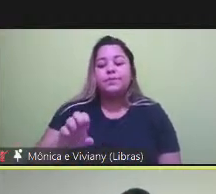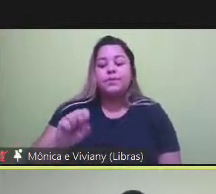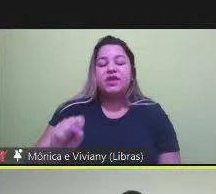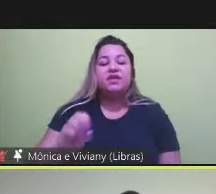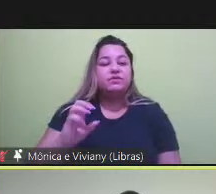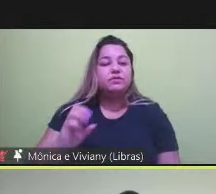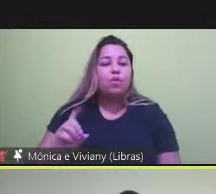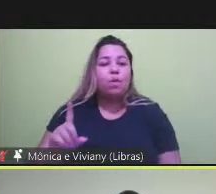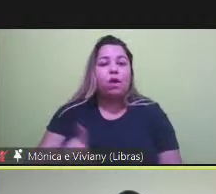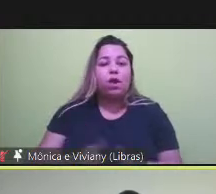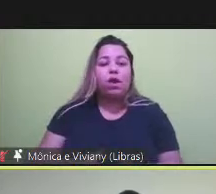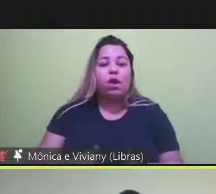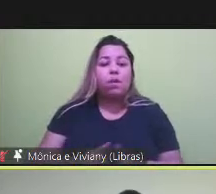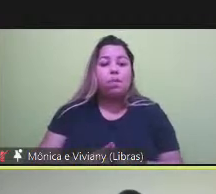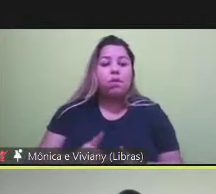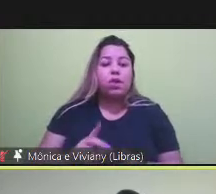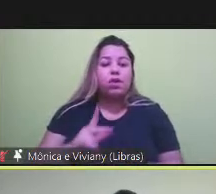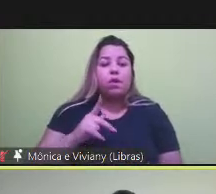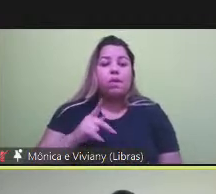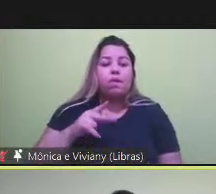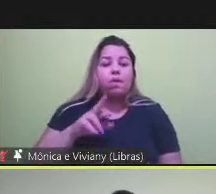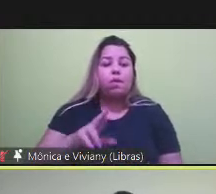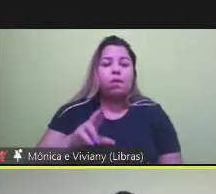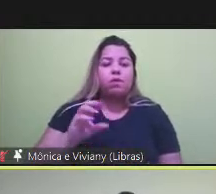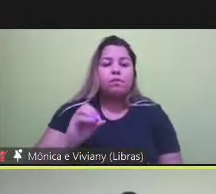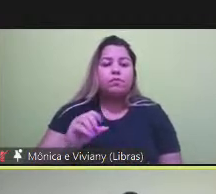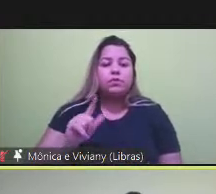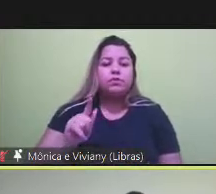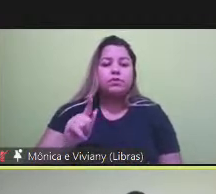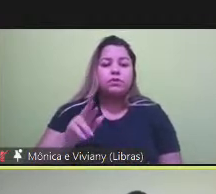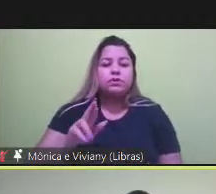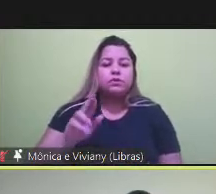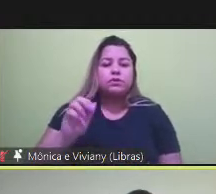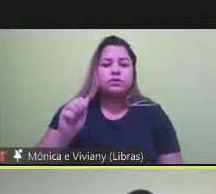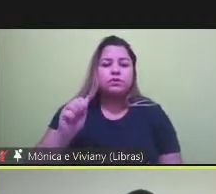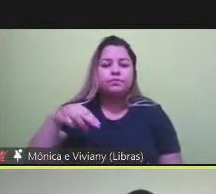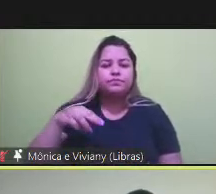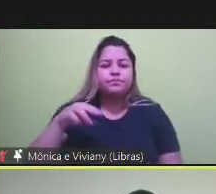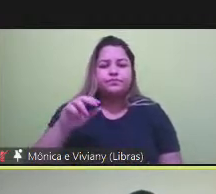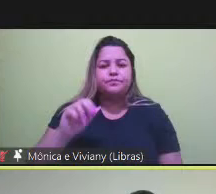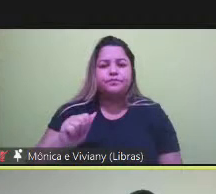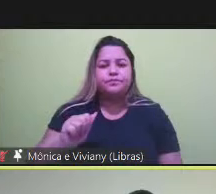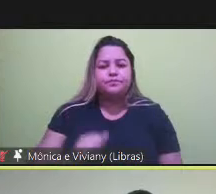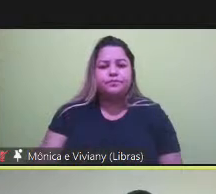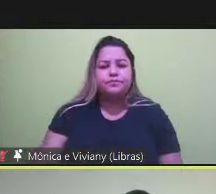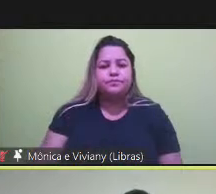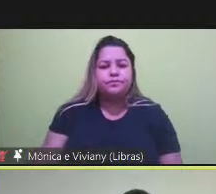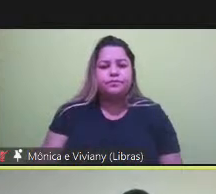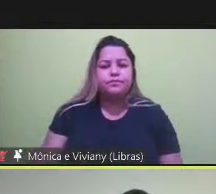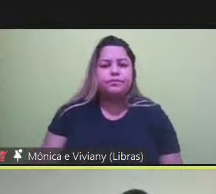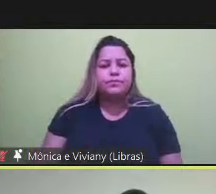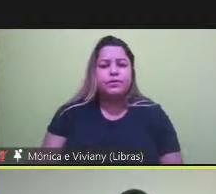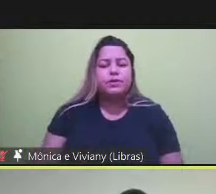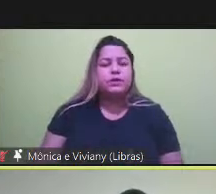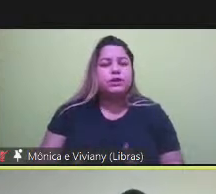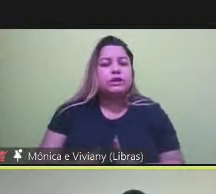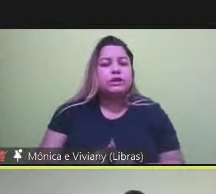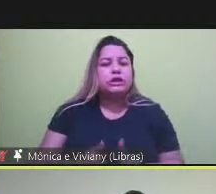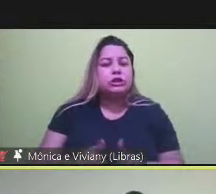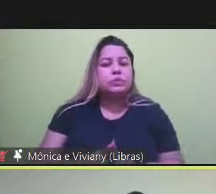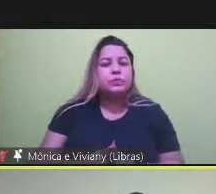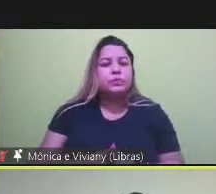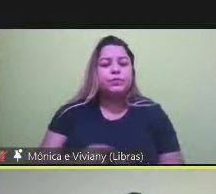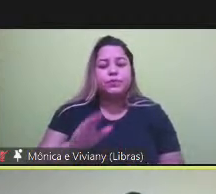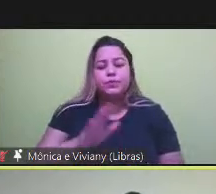which is a program that of micronutrients for children